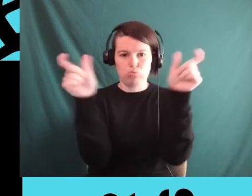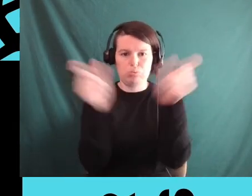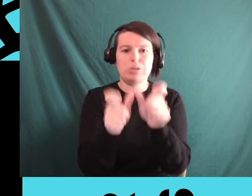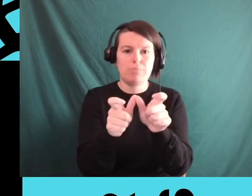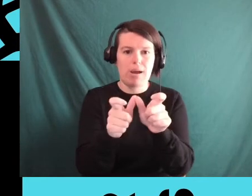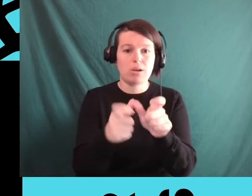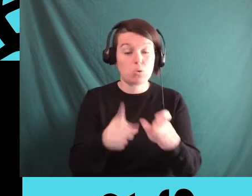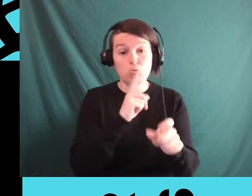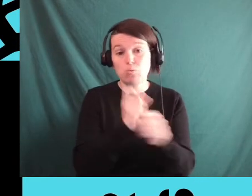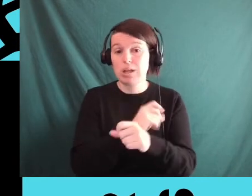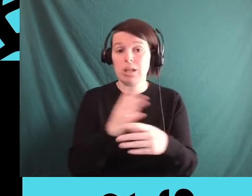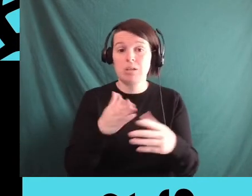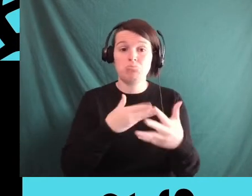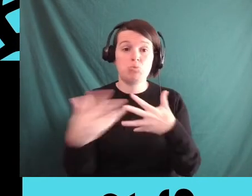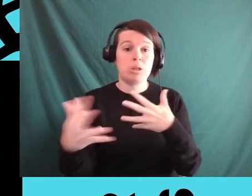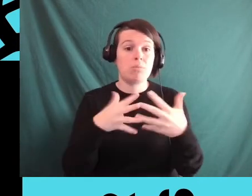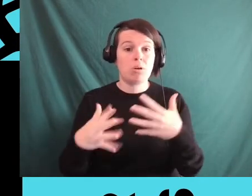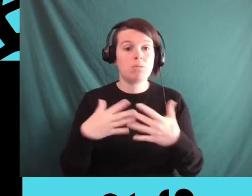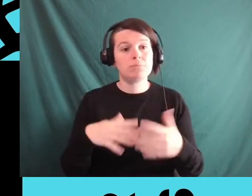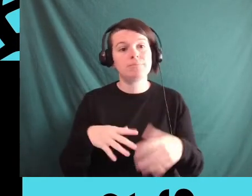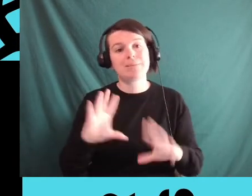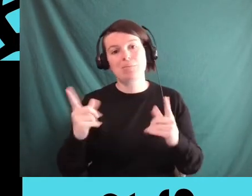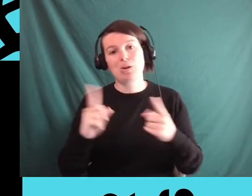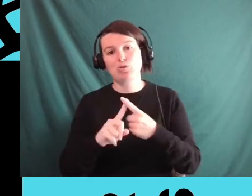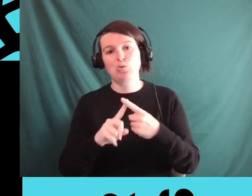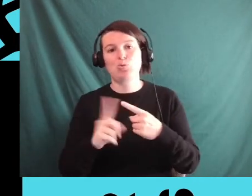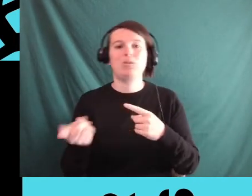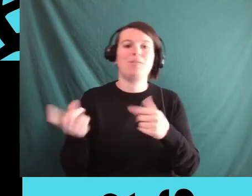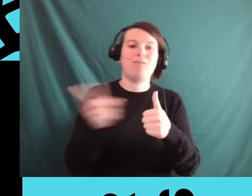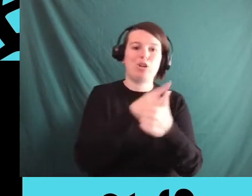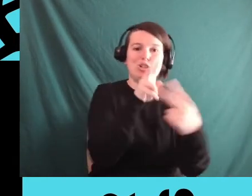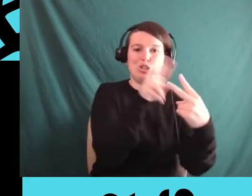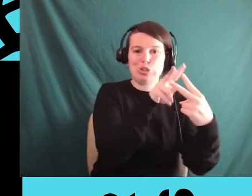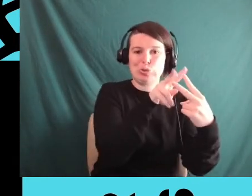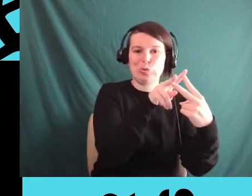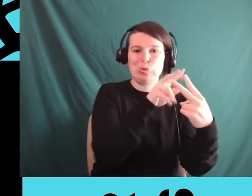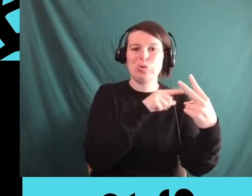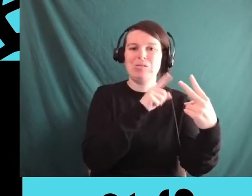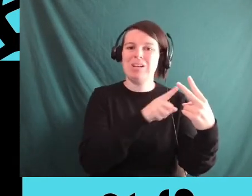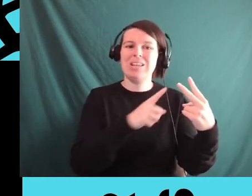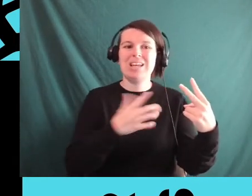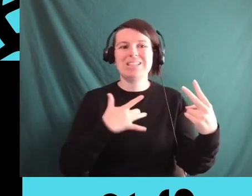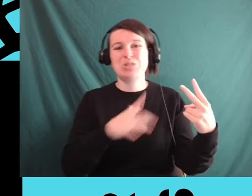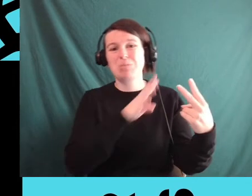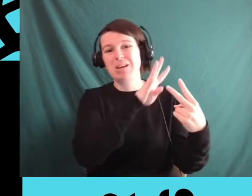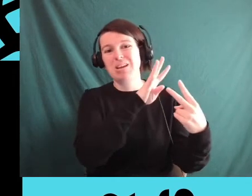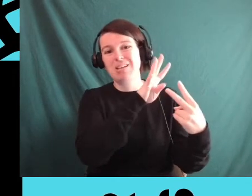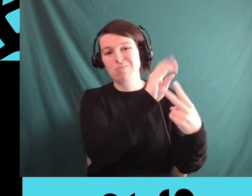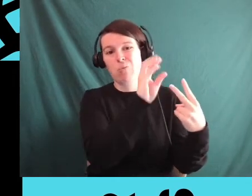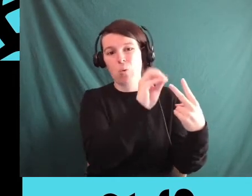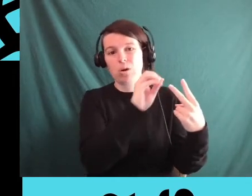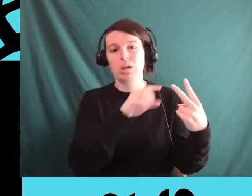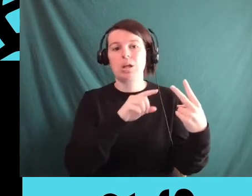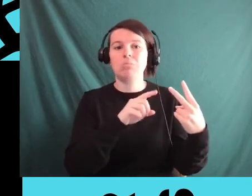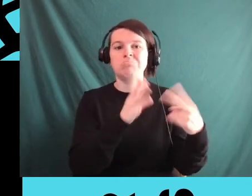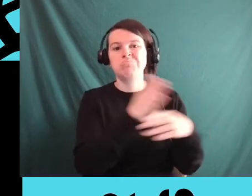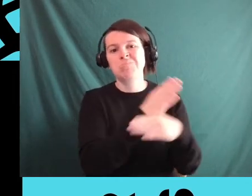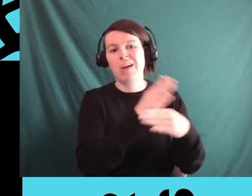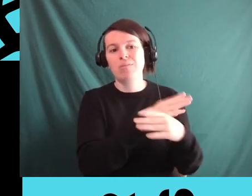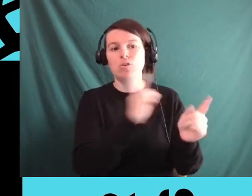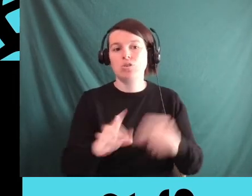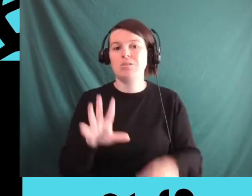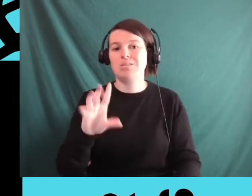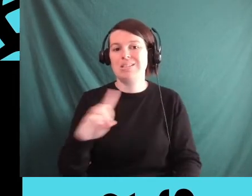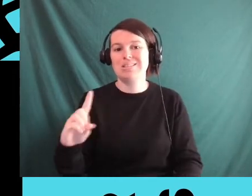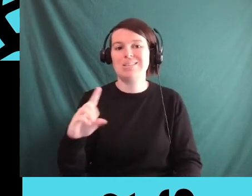breathable. Unlike Underworks and GC2B though, which run about $40 per binder on average, Double